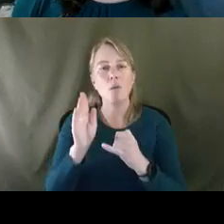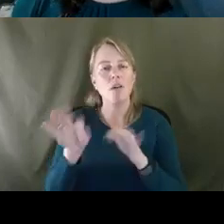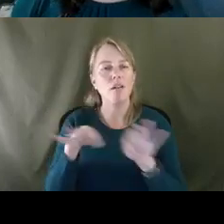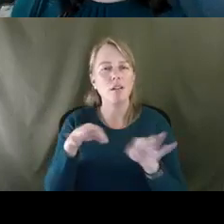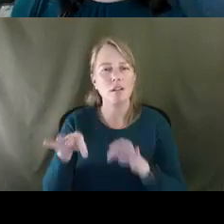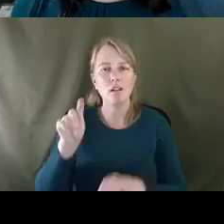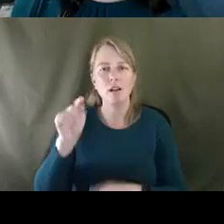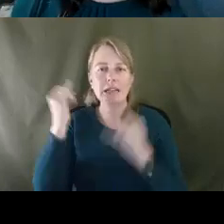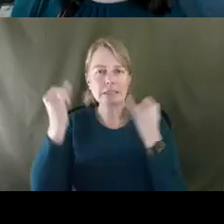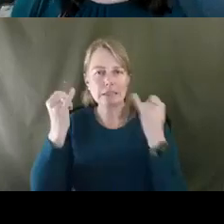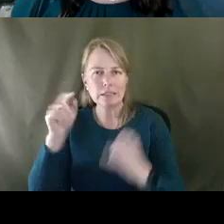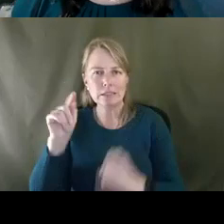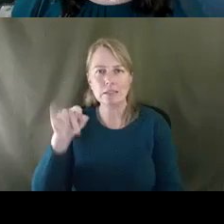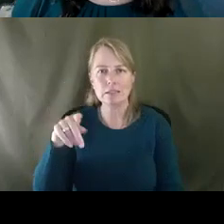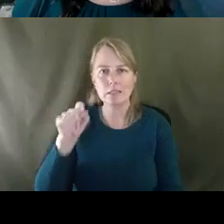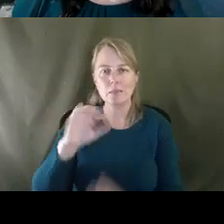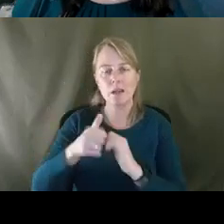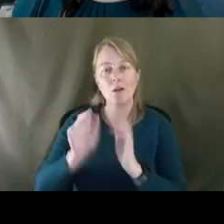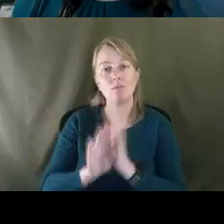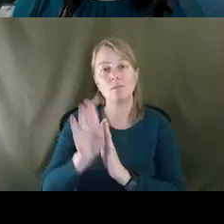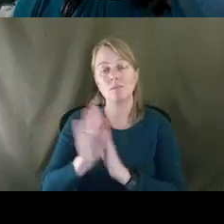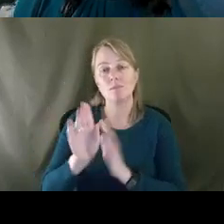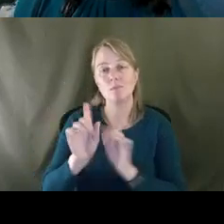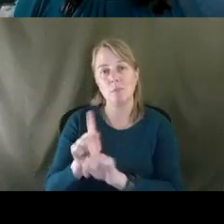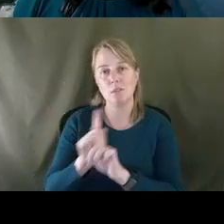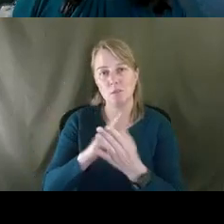tricks for how you can develop your own mentorship program.